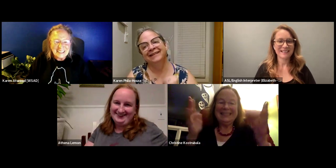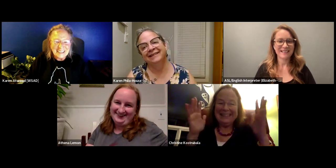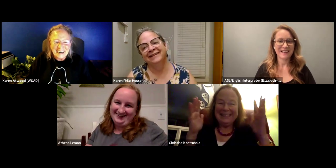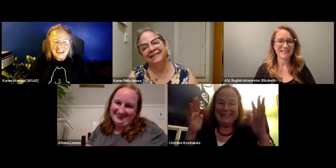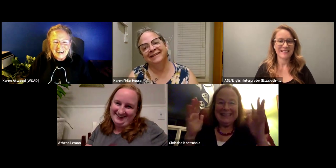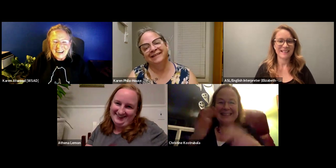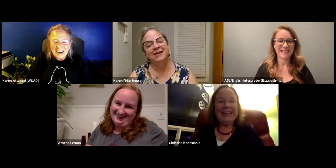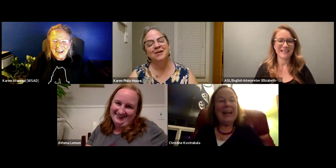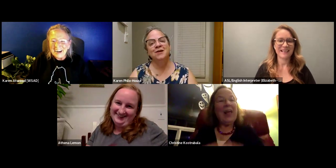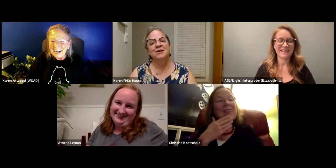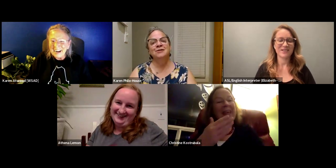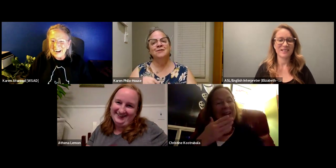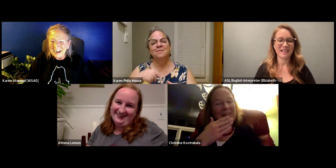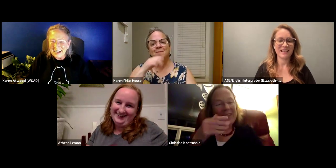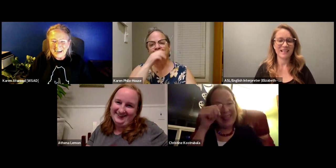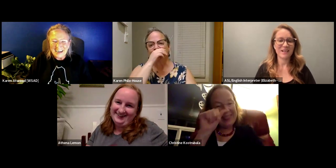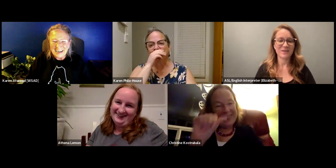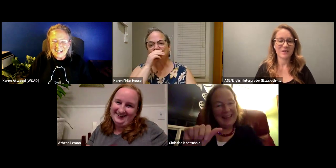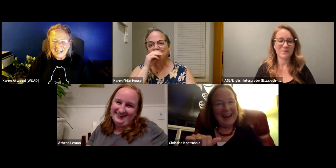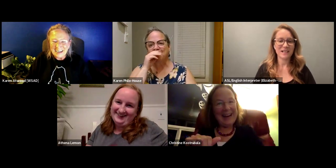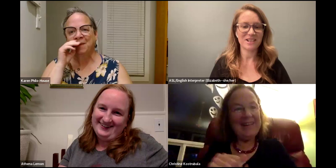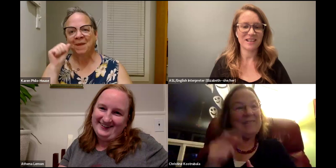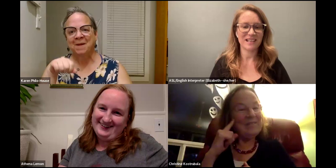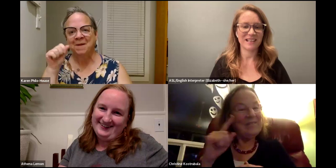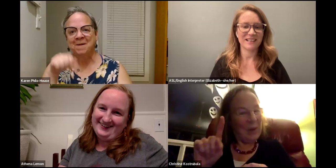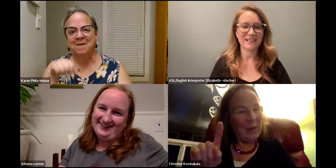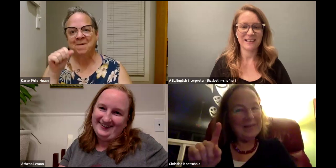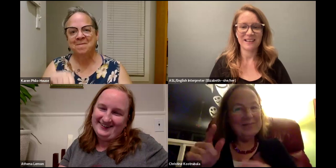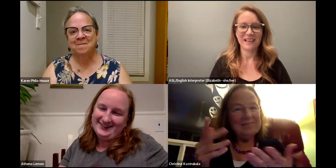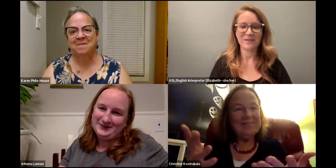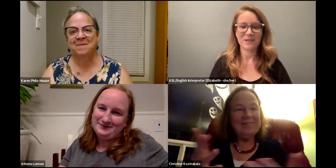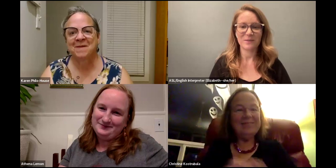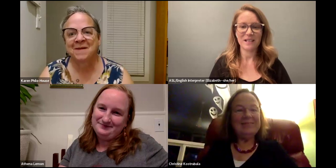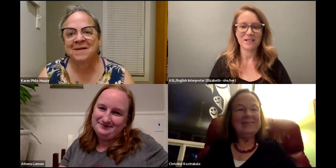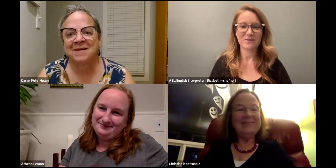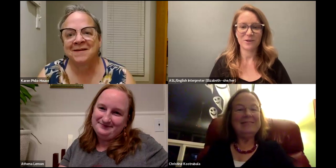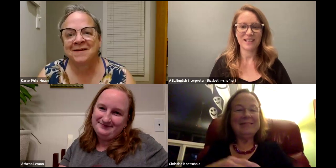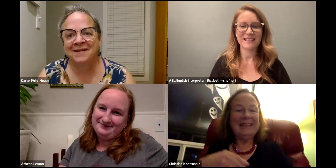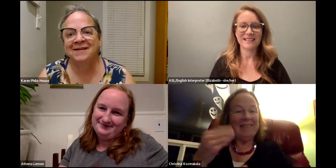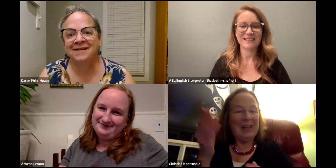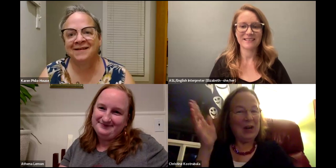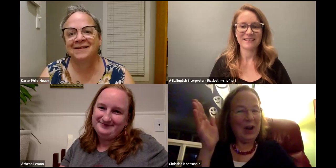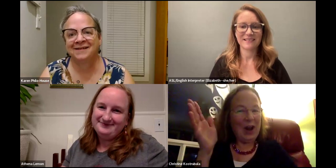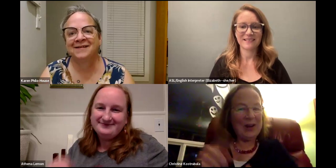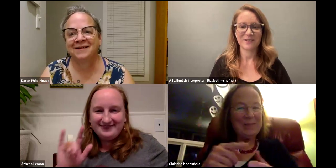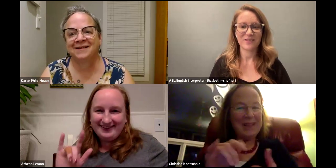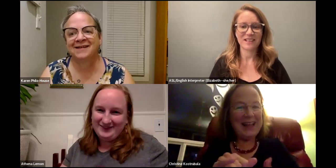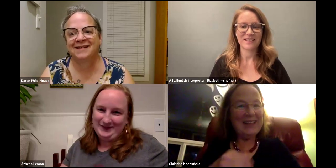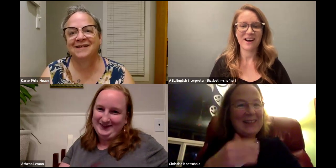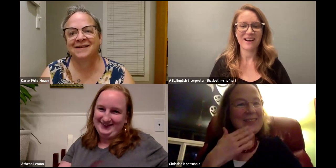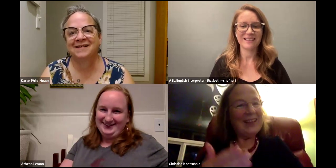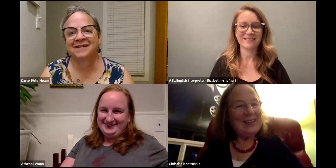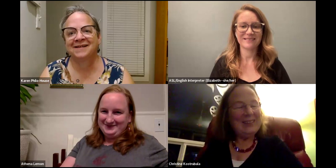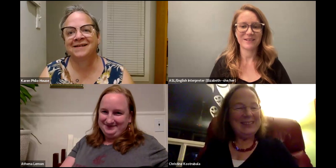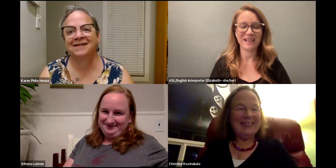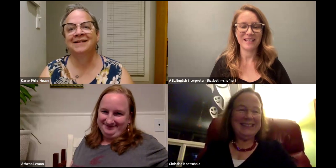applause, as is Athena, as is Christine. Thank you so much, Athena. Thank you so much for this, for giving